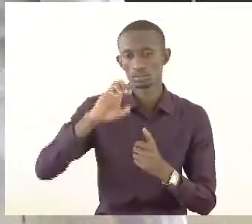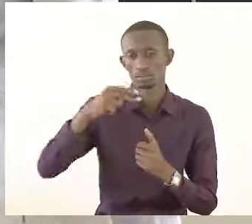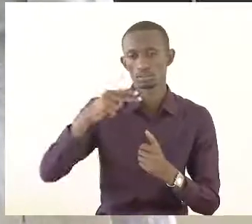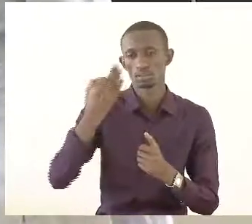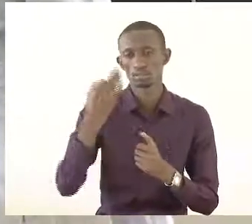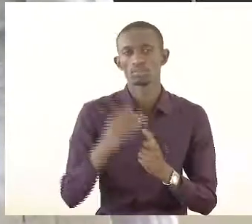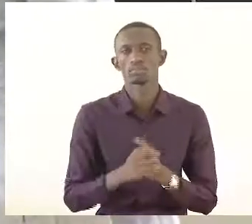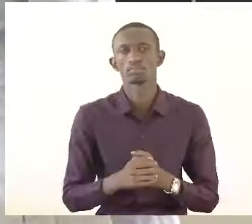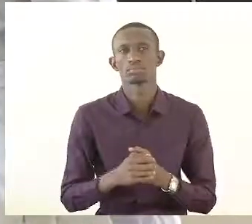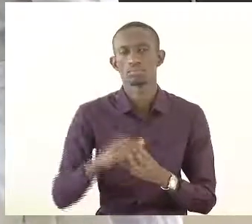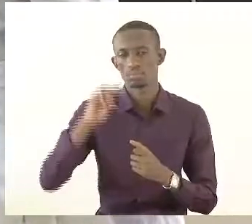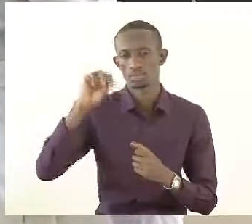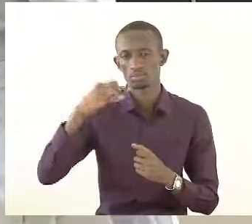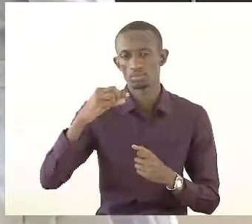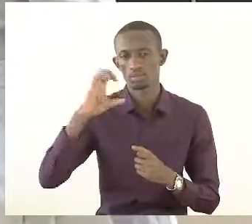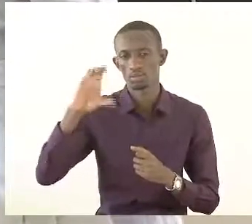and we